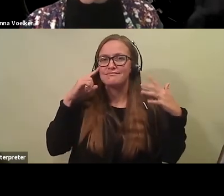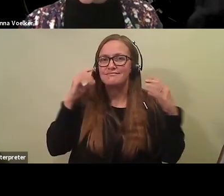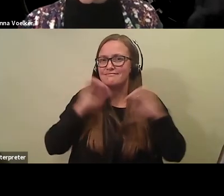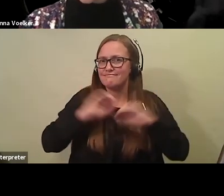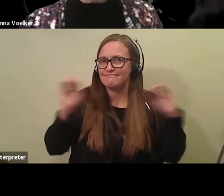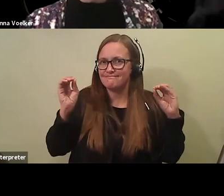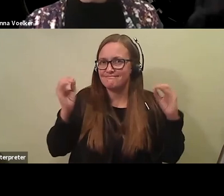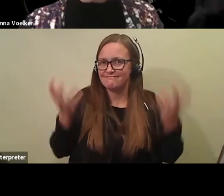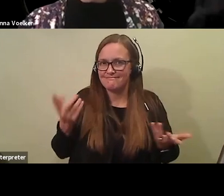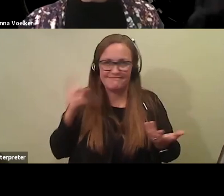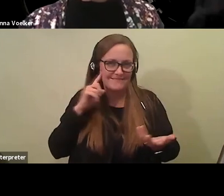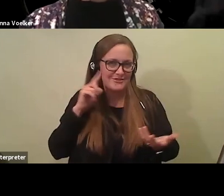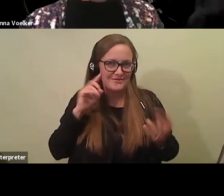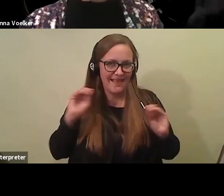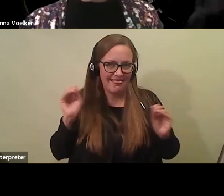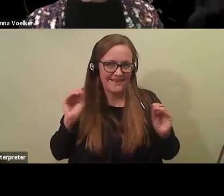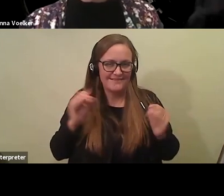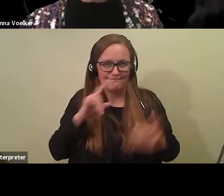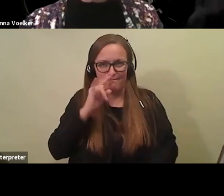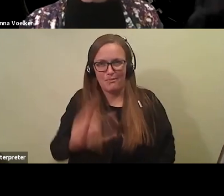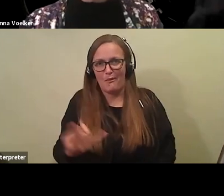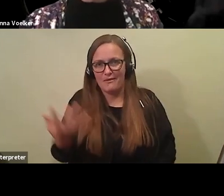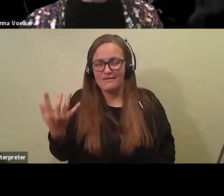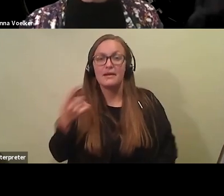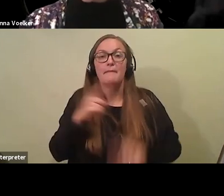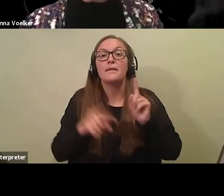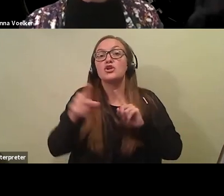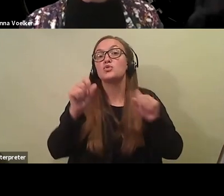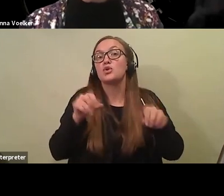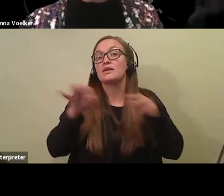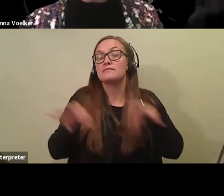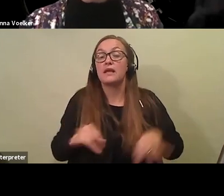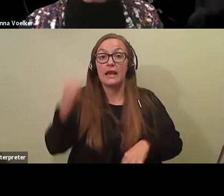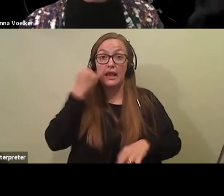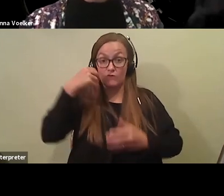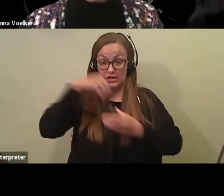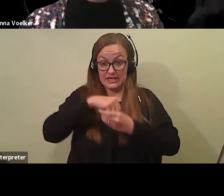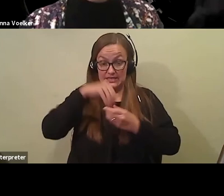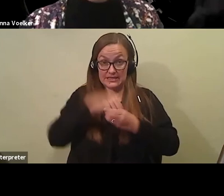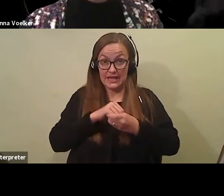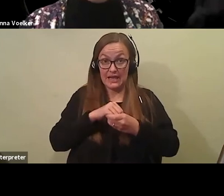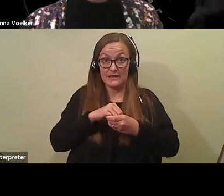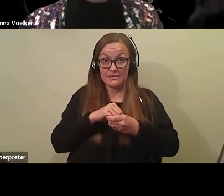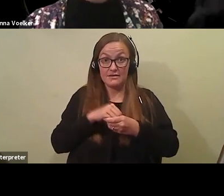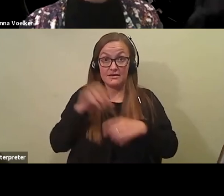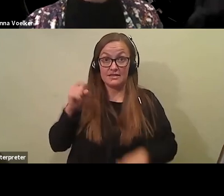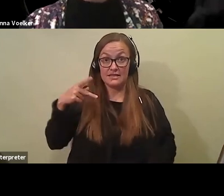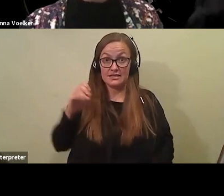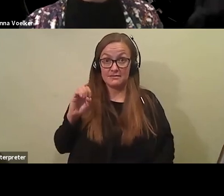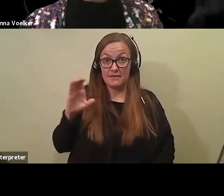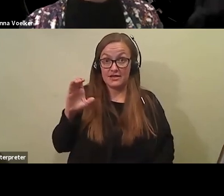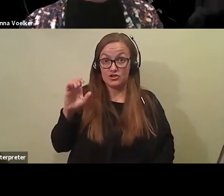little way you could explain it, though, is if you were inside a spaceship and the spaceship